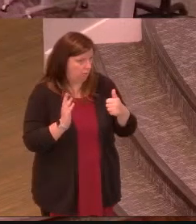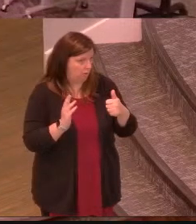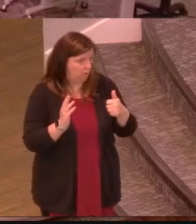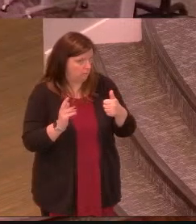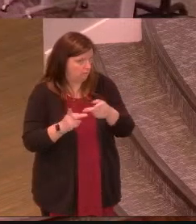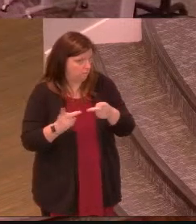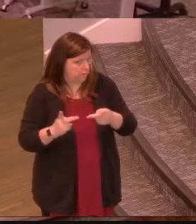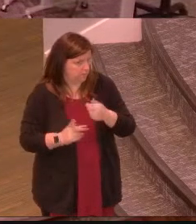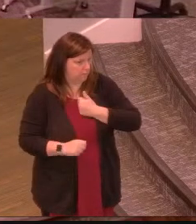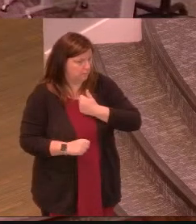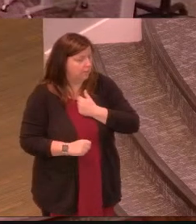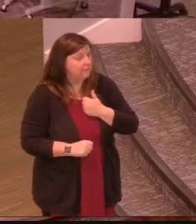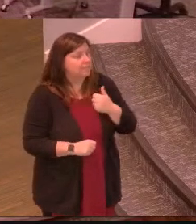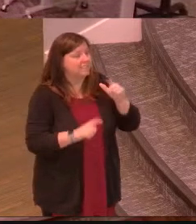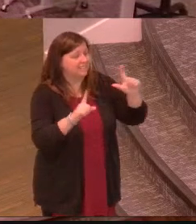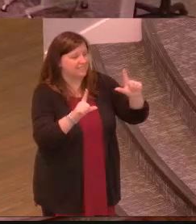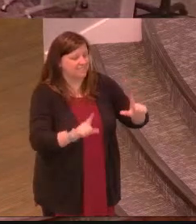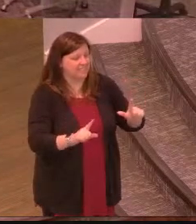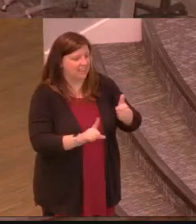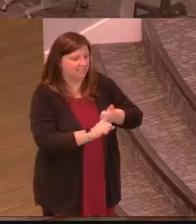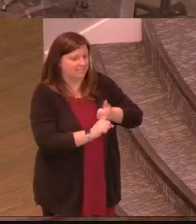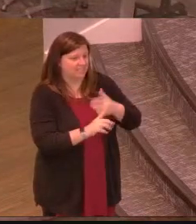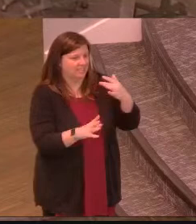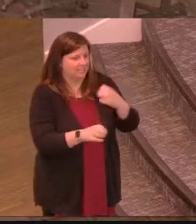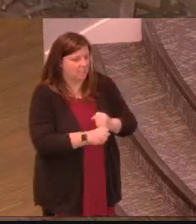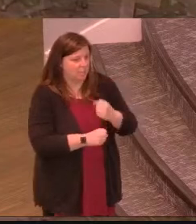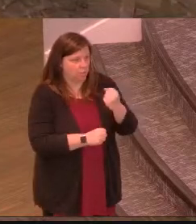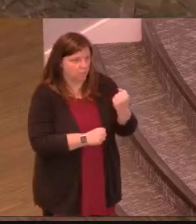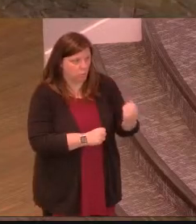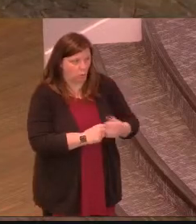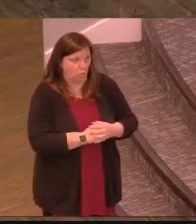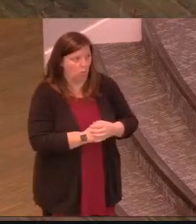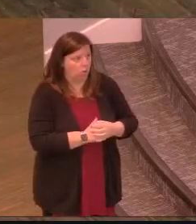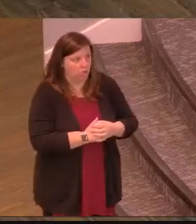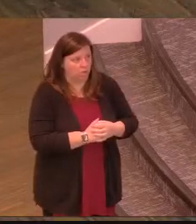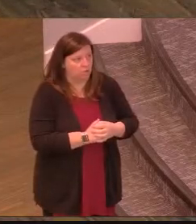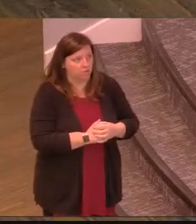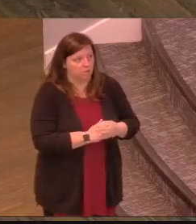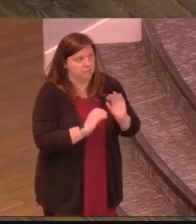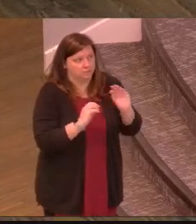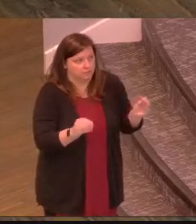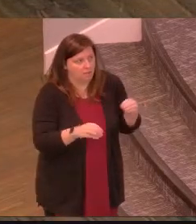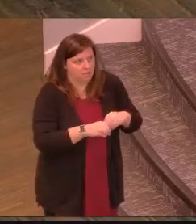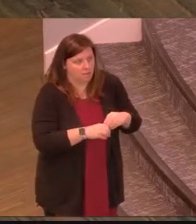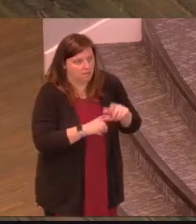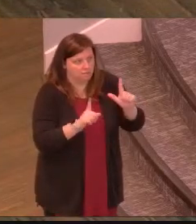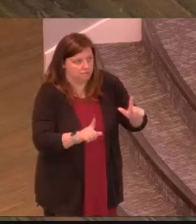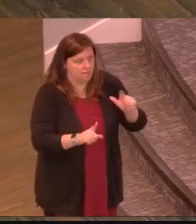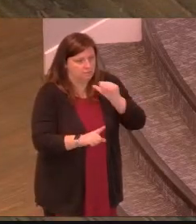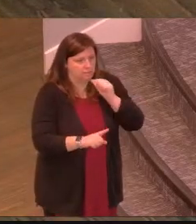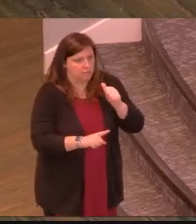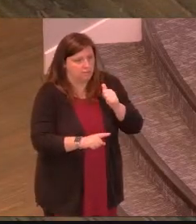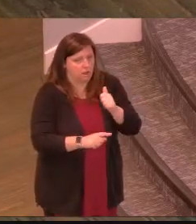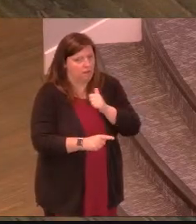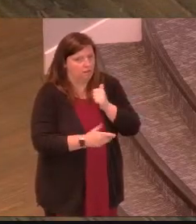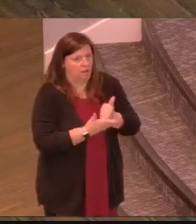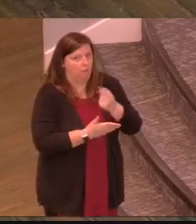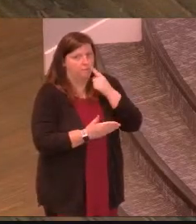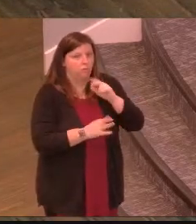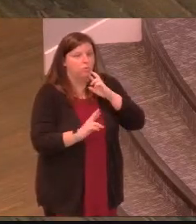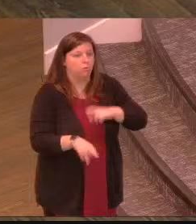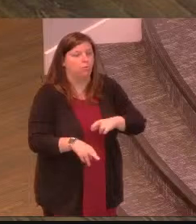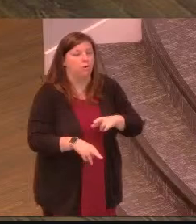summary, so there's not anything in the slides that wouldn't be of help in the report. And I didn't print, it's a 41-page report, so